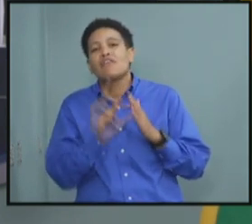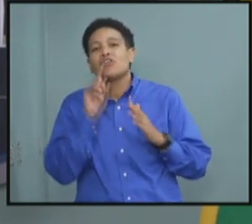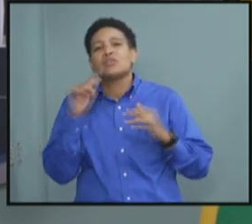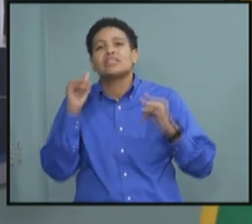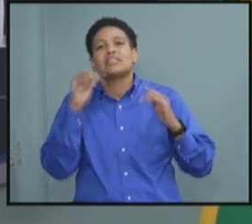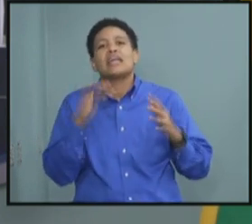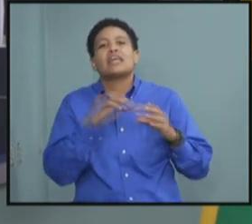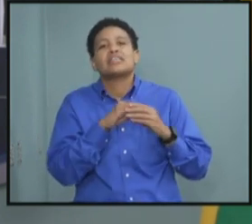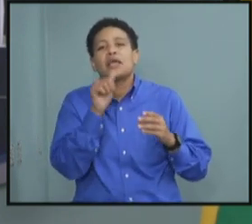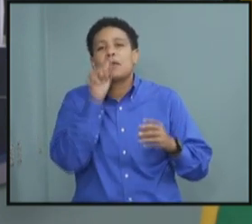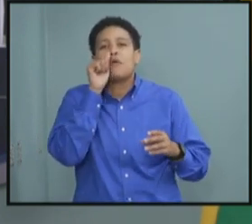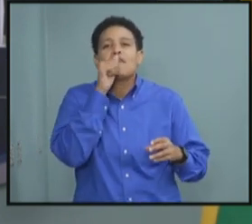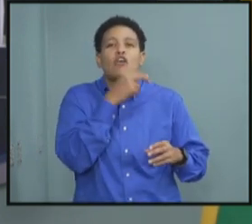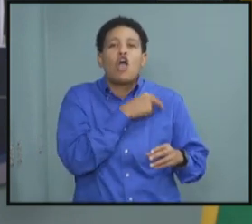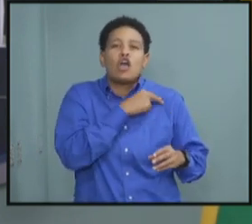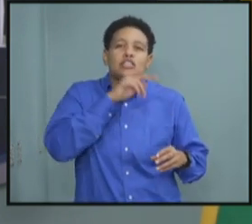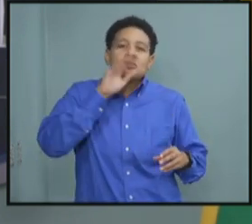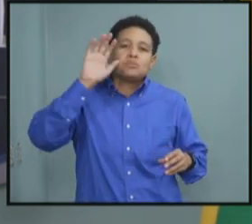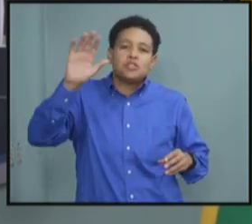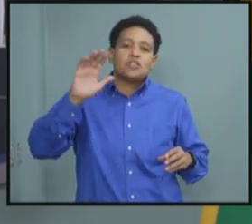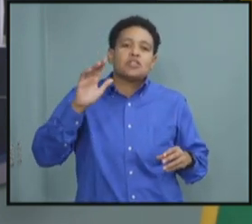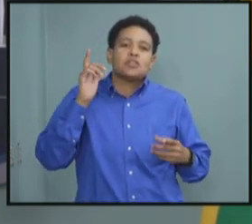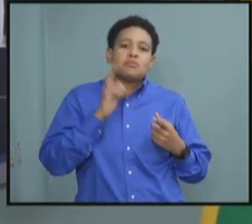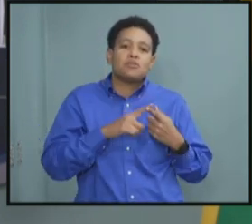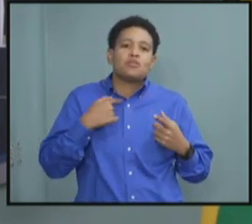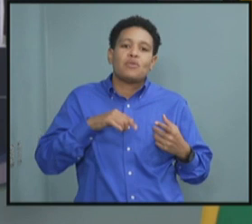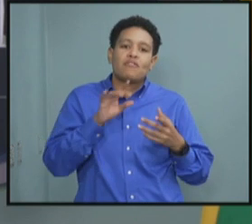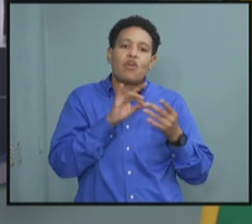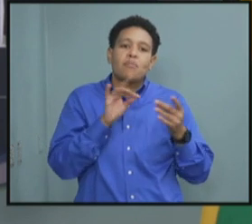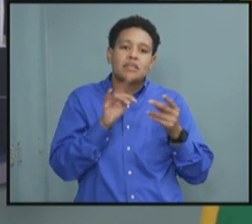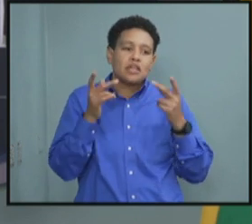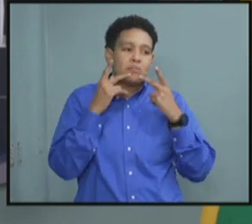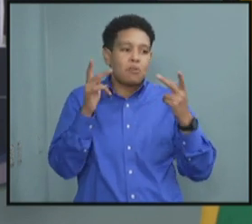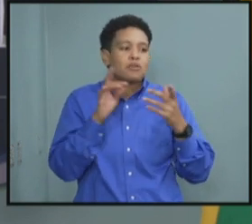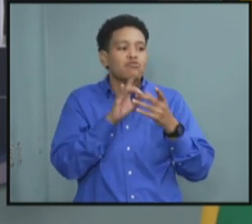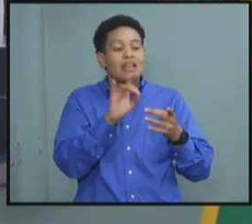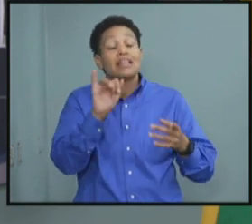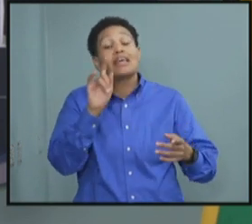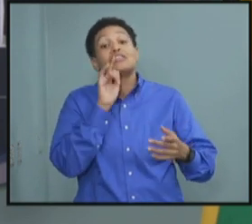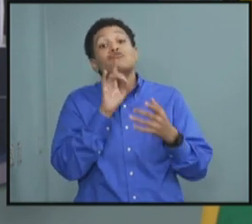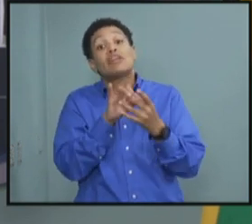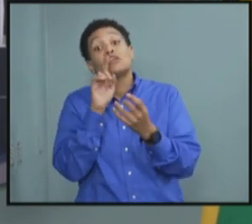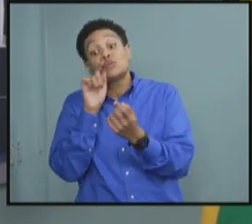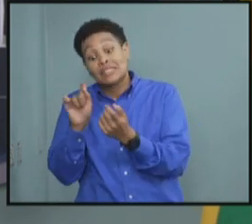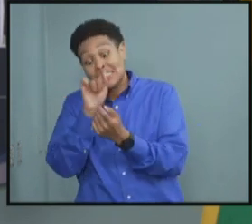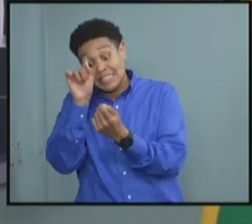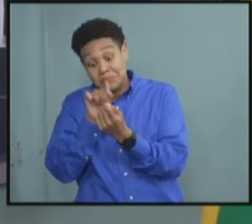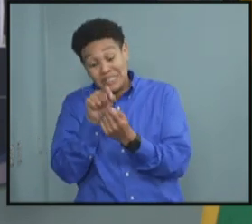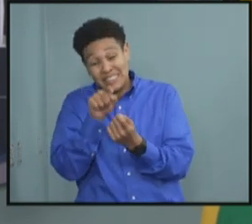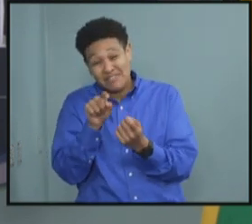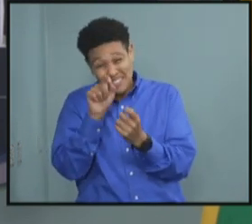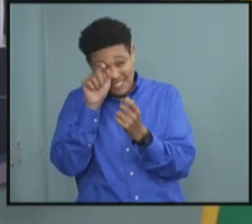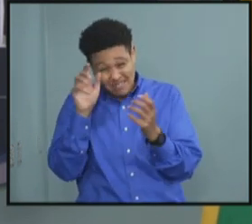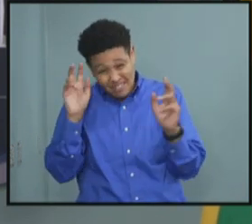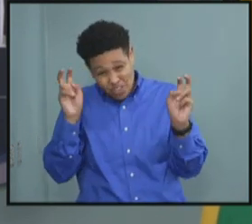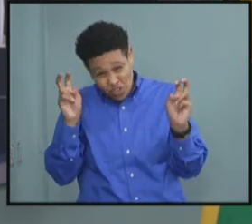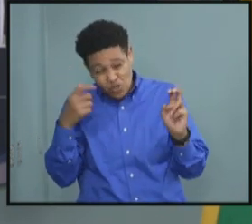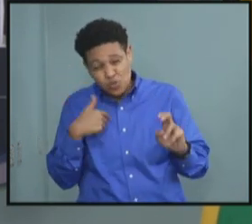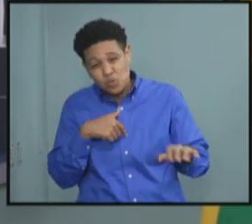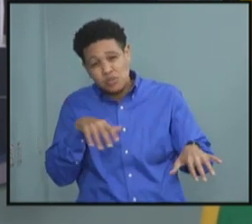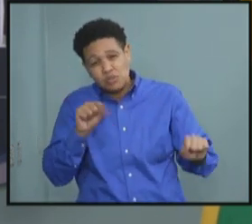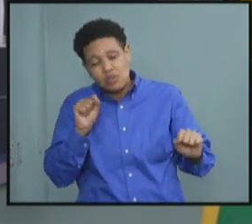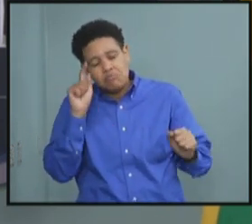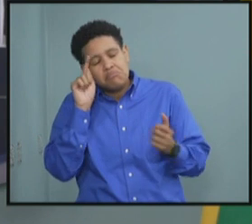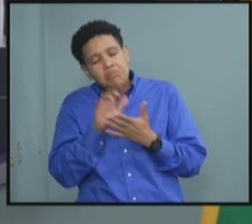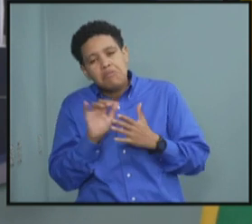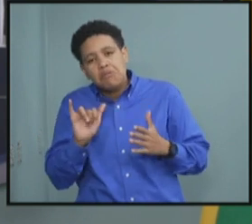standards in private hospitals, and we have commented publicly on that. But as it relates to the specifics of this particular matter, we took the